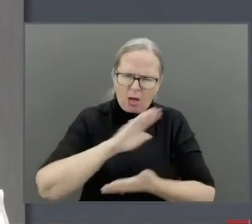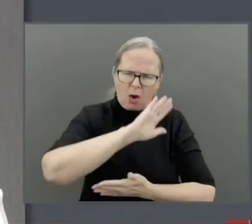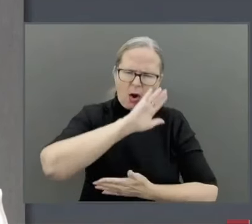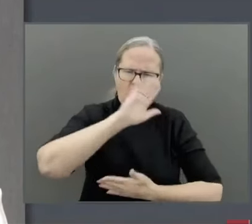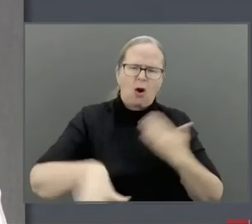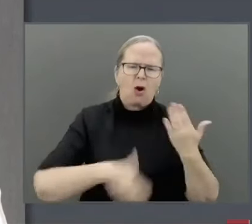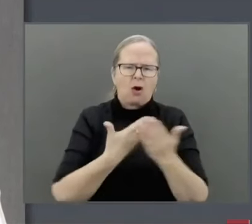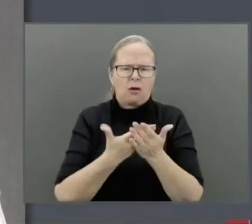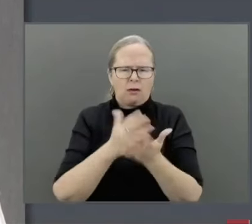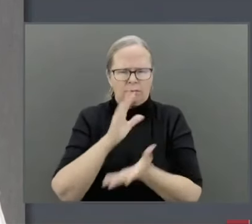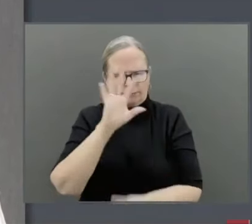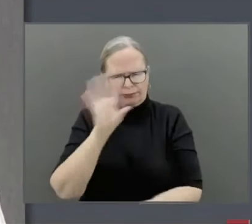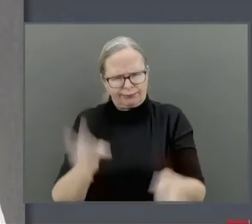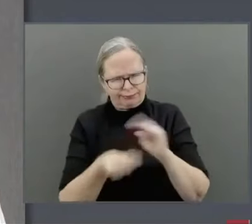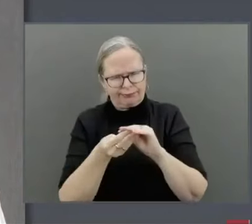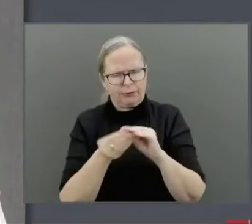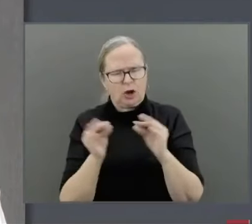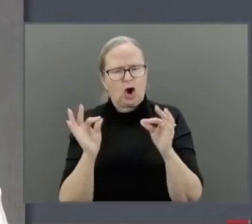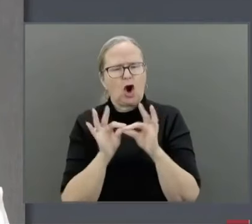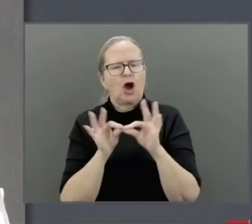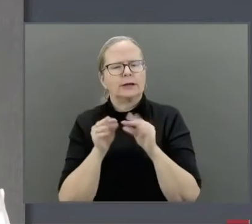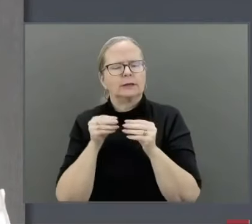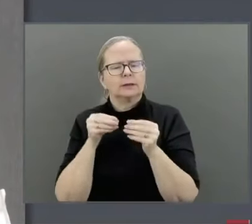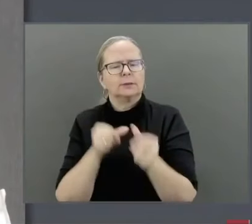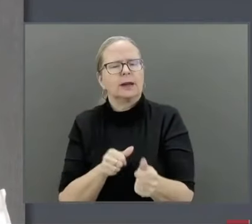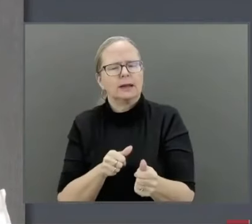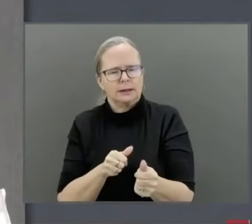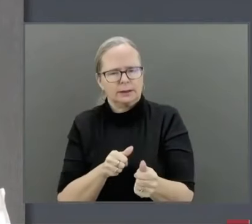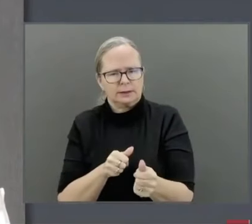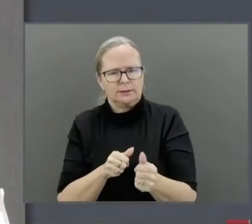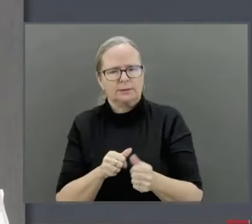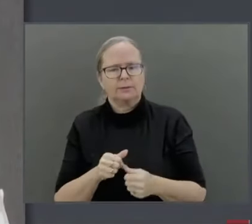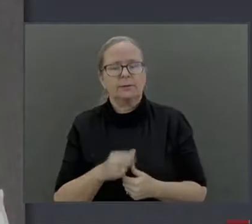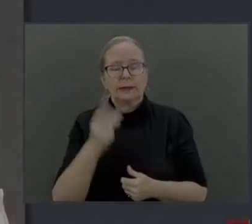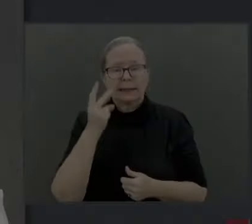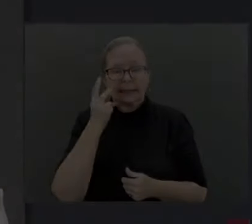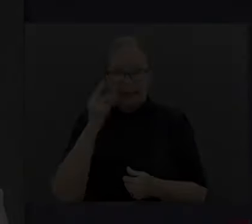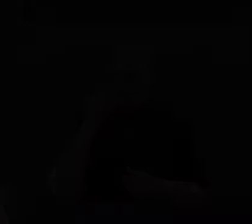emergency funds that we can apply for either through the provincial or federal government.